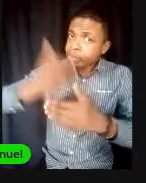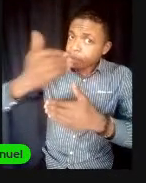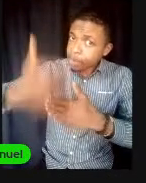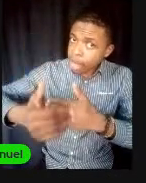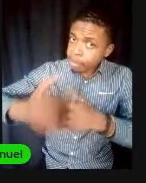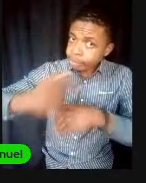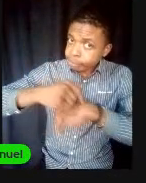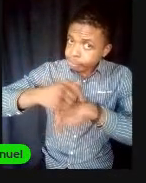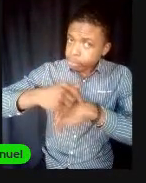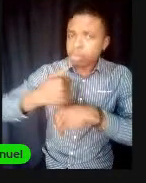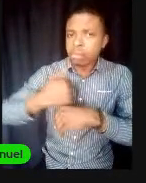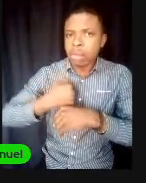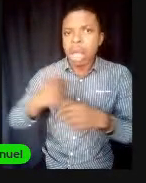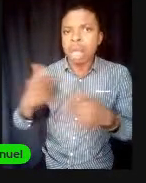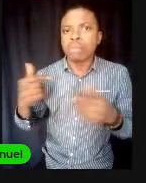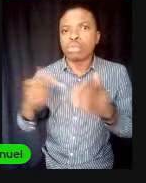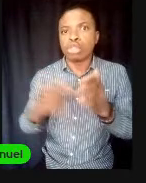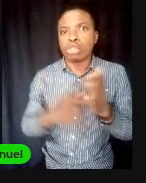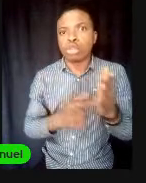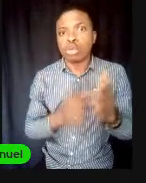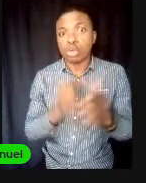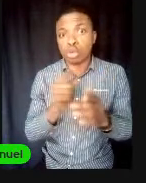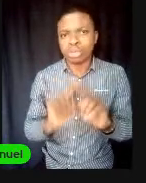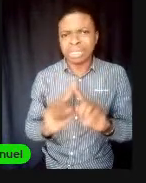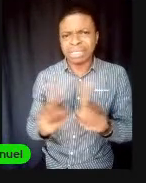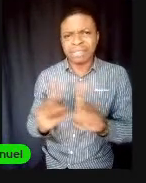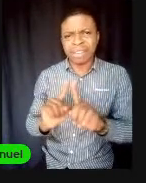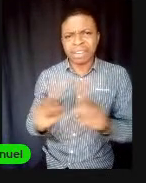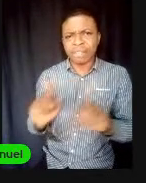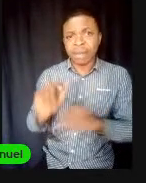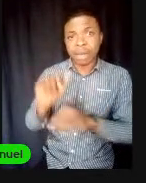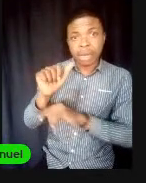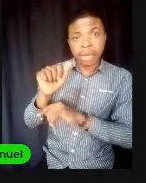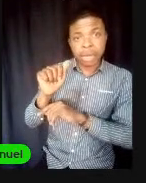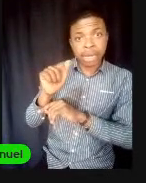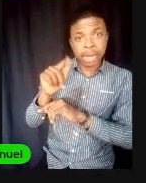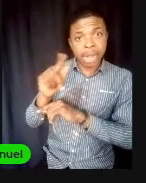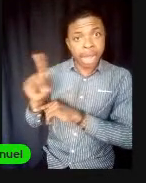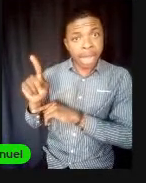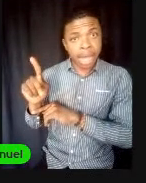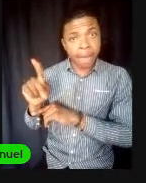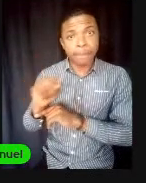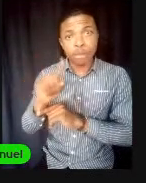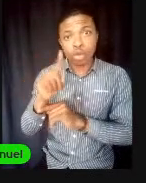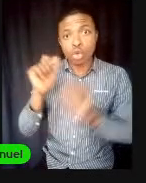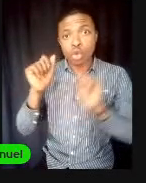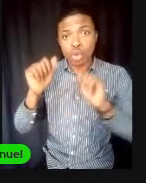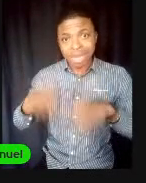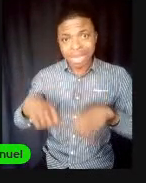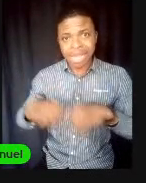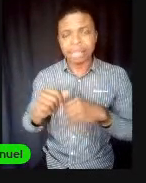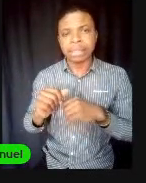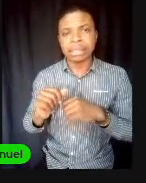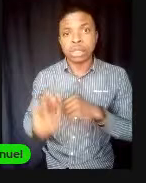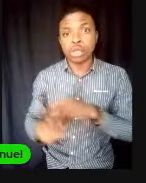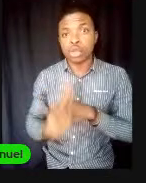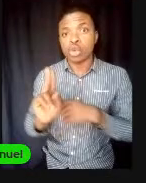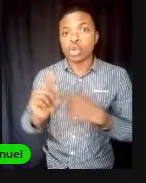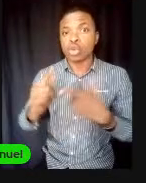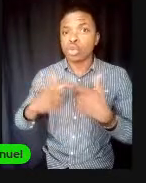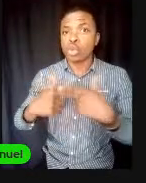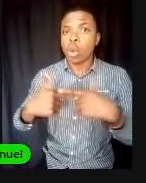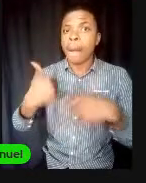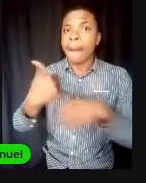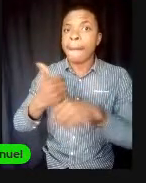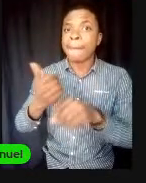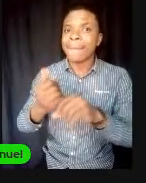that we can use to make beautiful designs and everything. Okay, get into that. But for now, these are